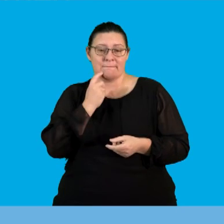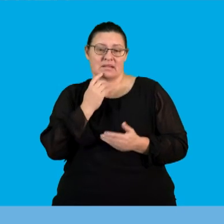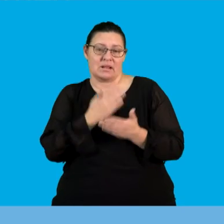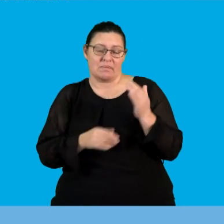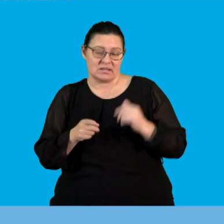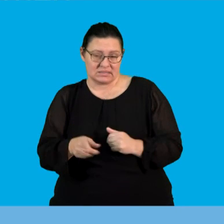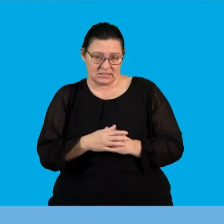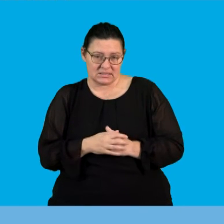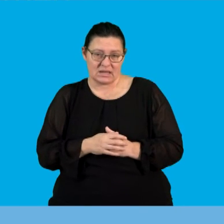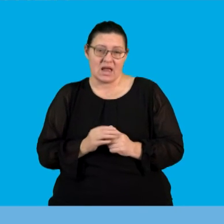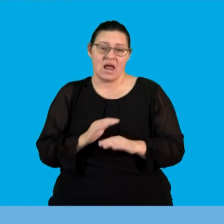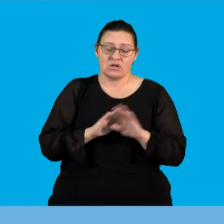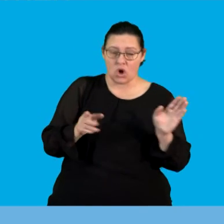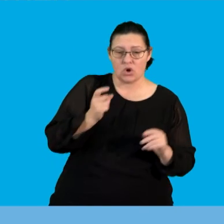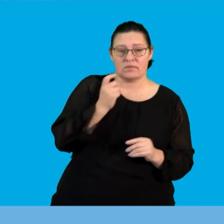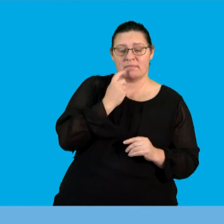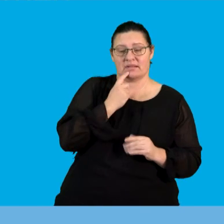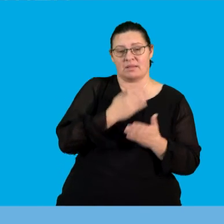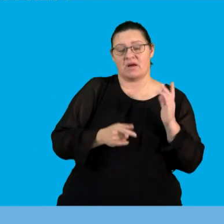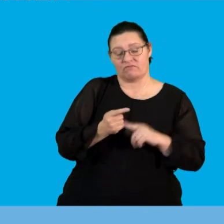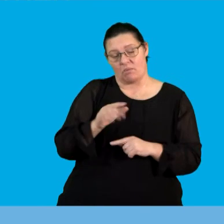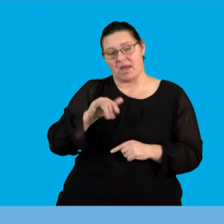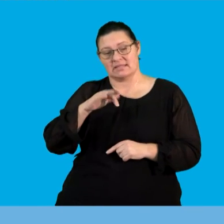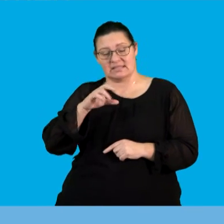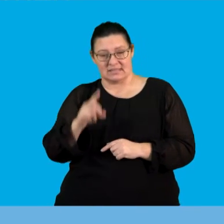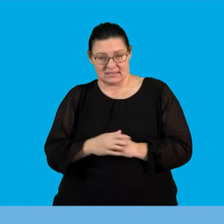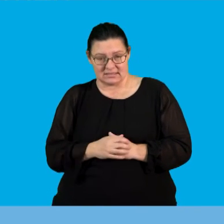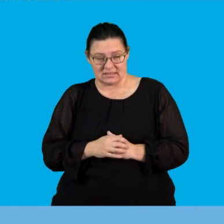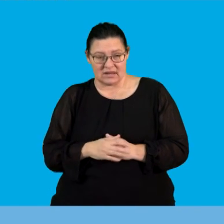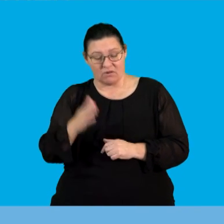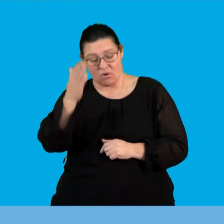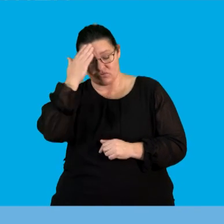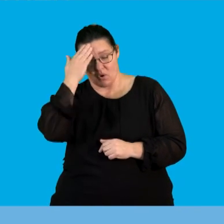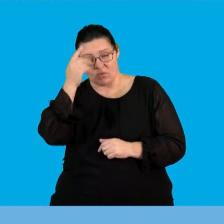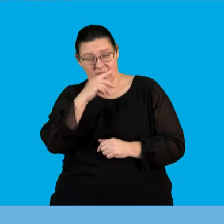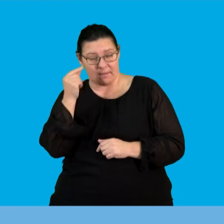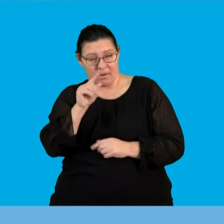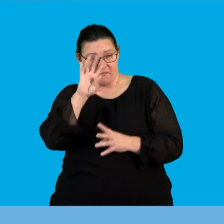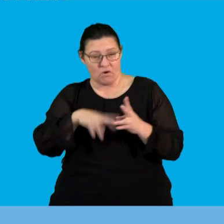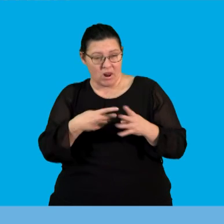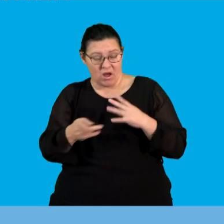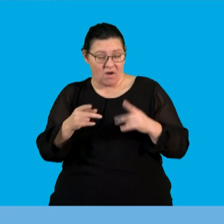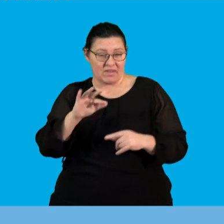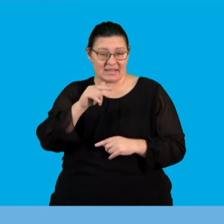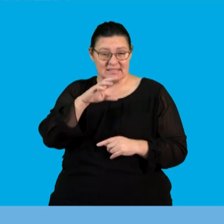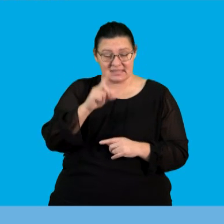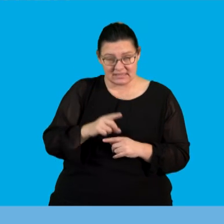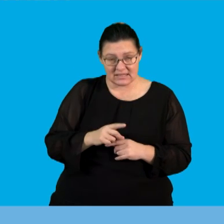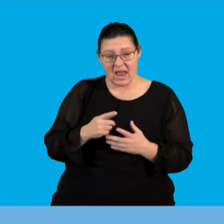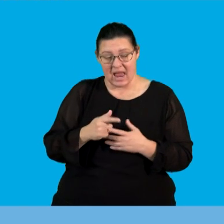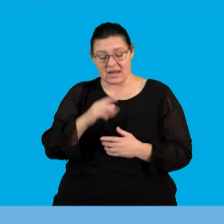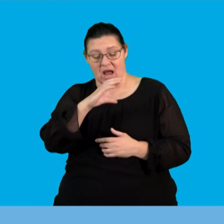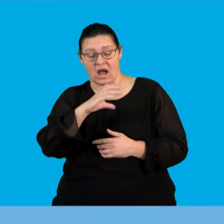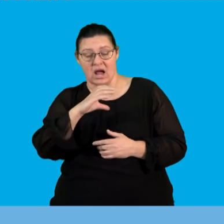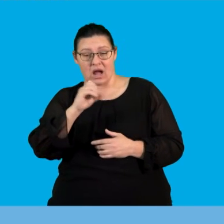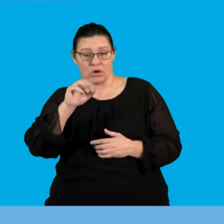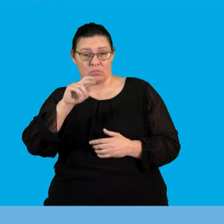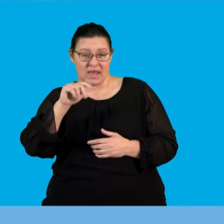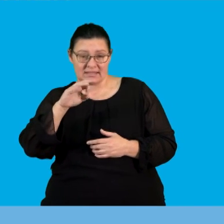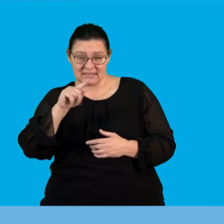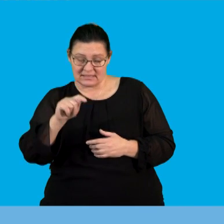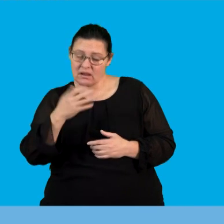salt. And then the remainder of the carbonate is almost always a metal, and then this metal becomes part of the salt. So that